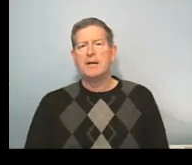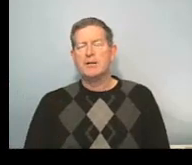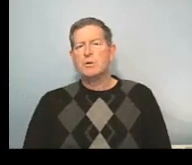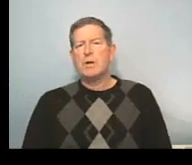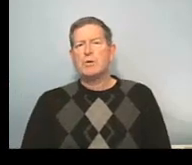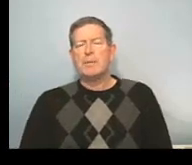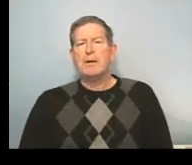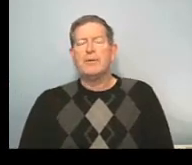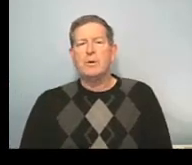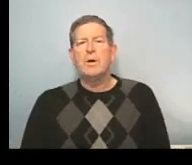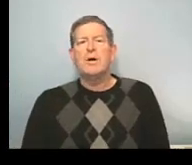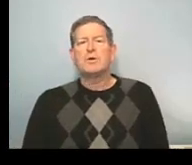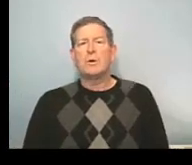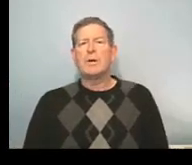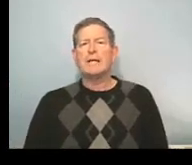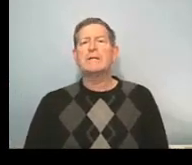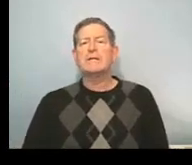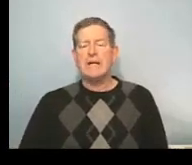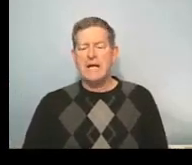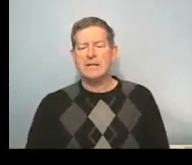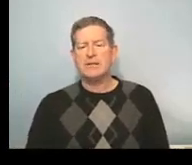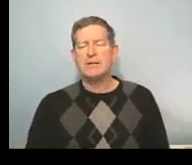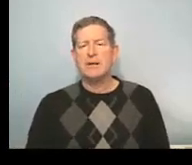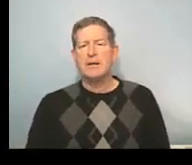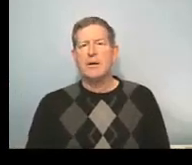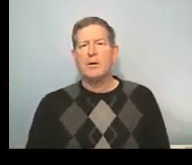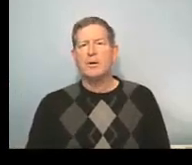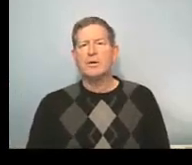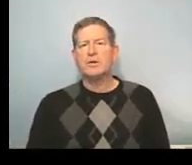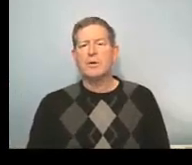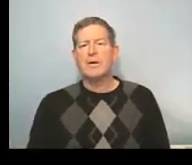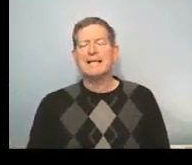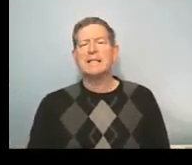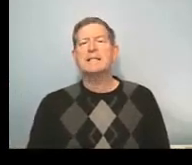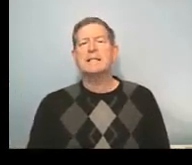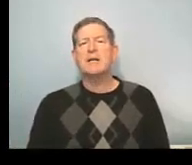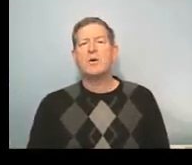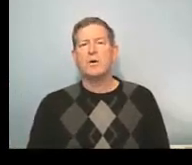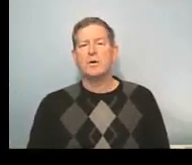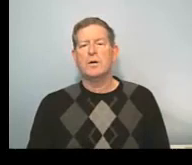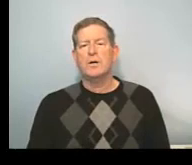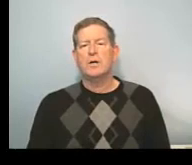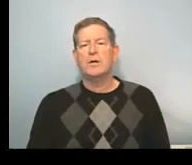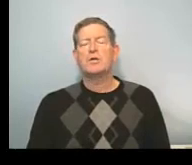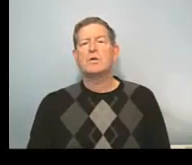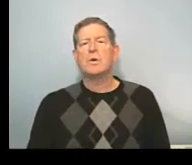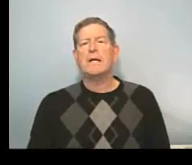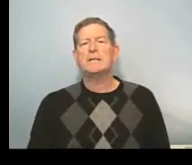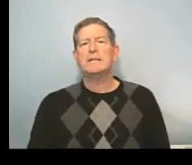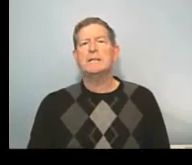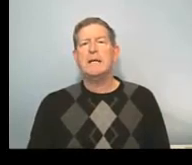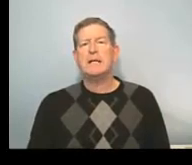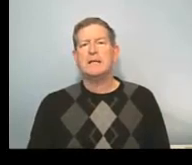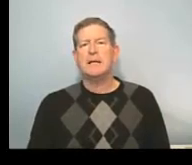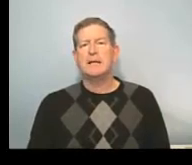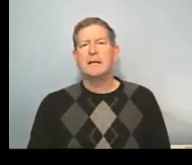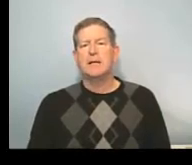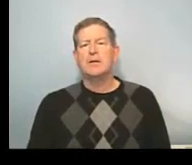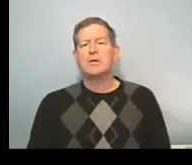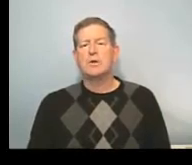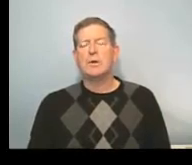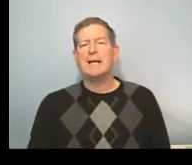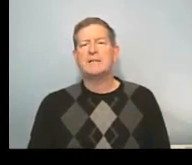the structure I'm giving you. Son las tres, or son las cinco, son las